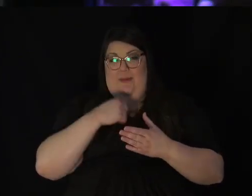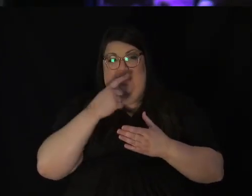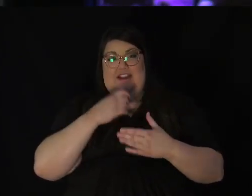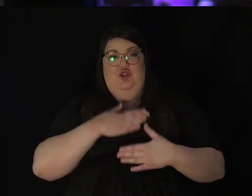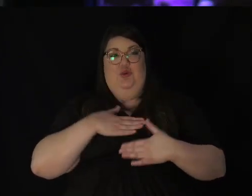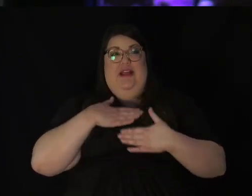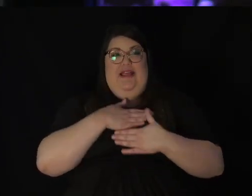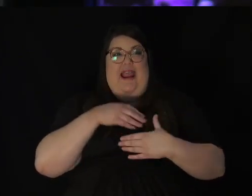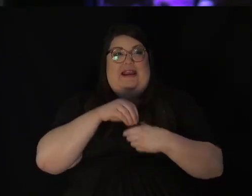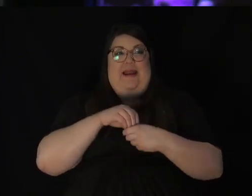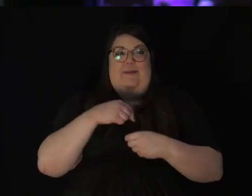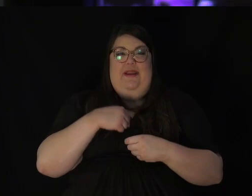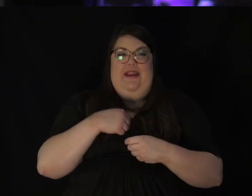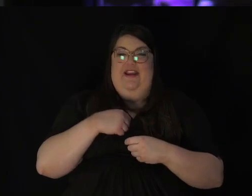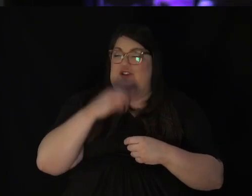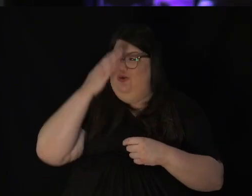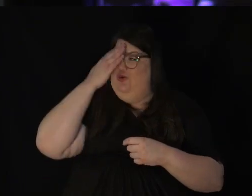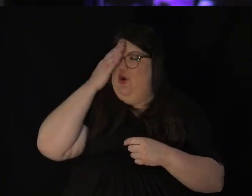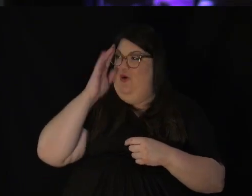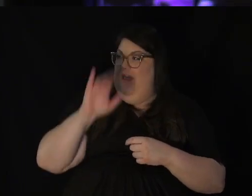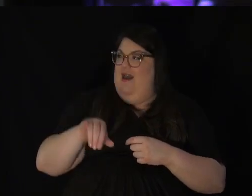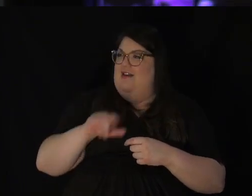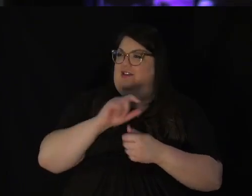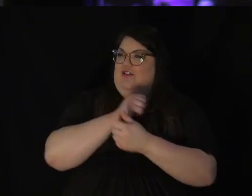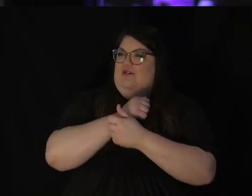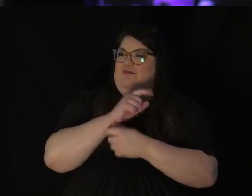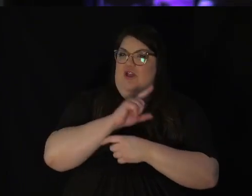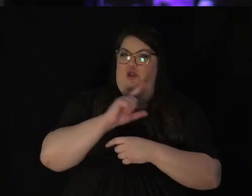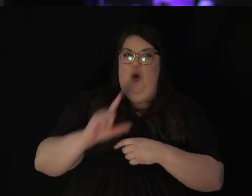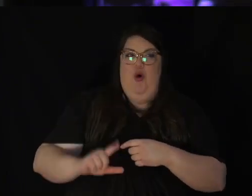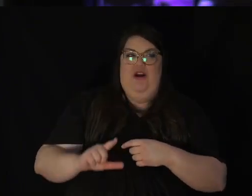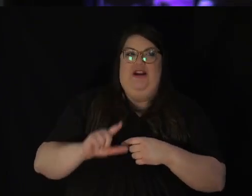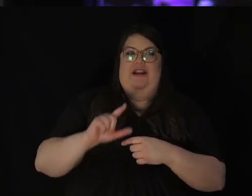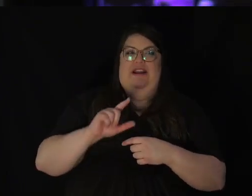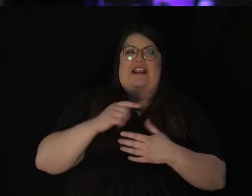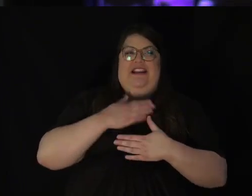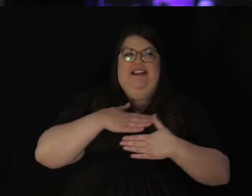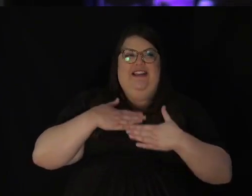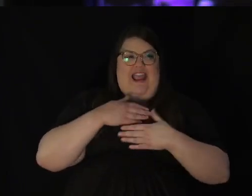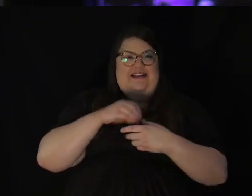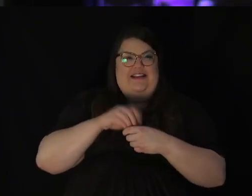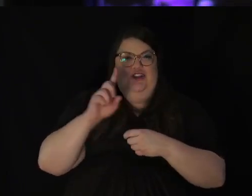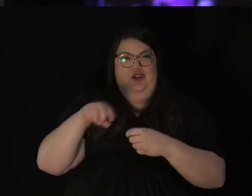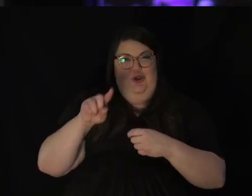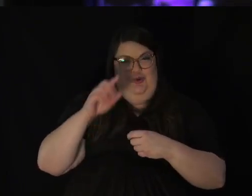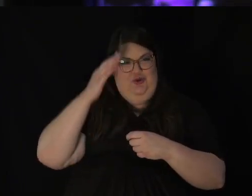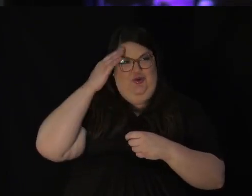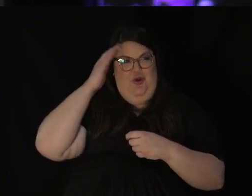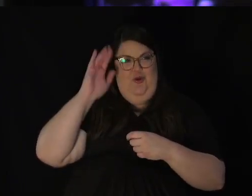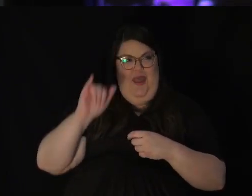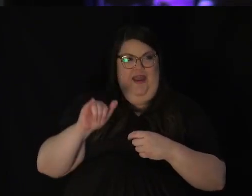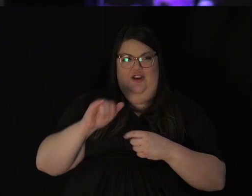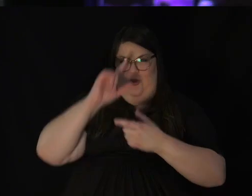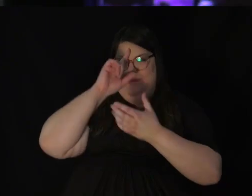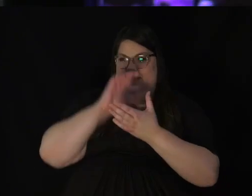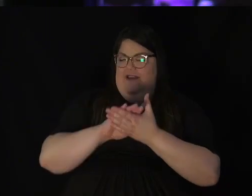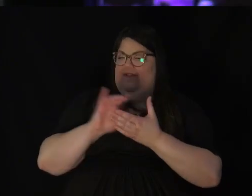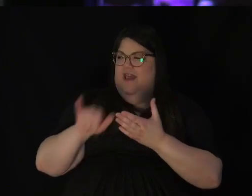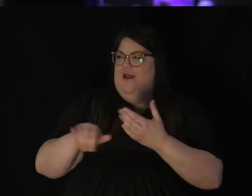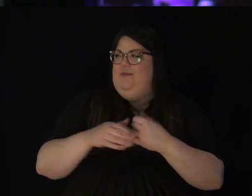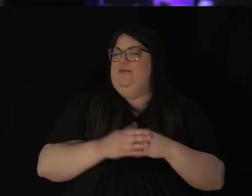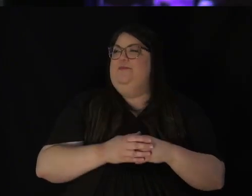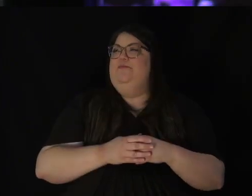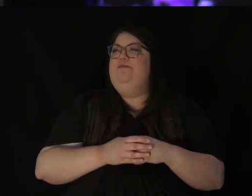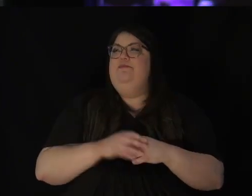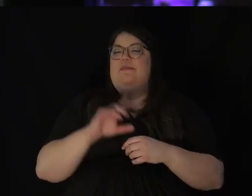Do you know that the Lord delights in you? Has that truth sunk into your heart? Do you believe that?